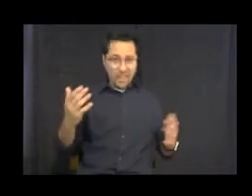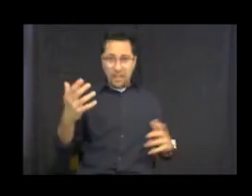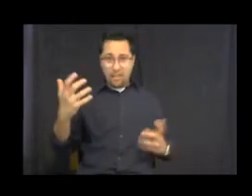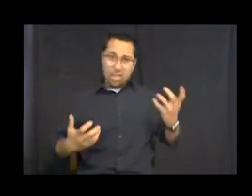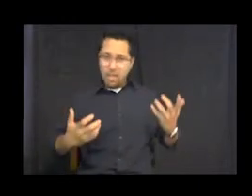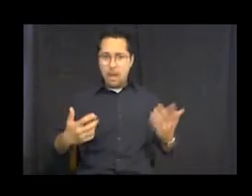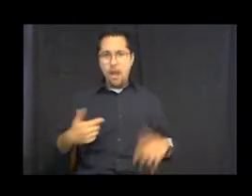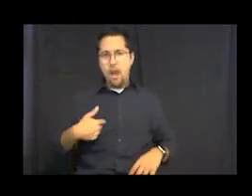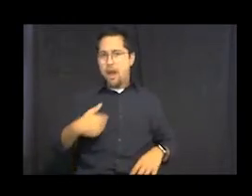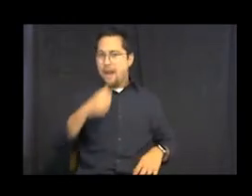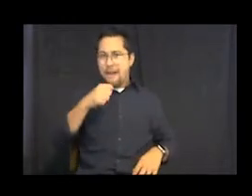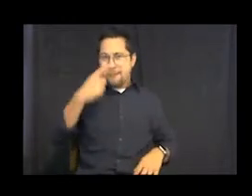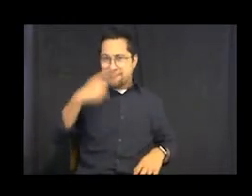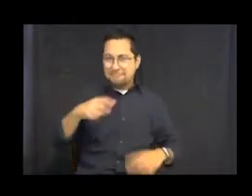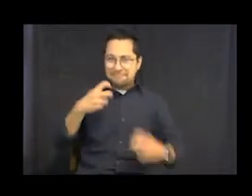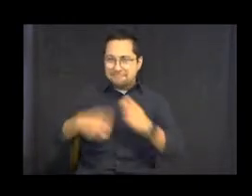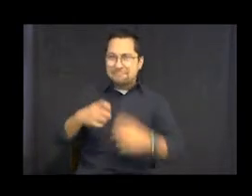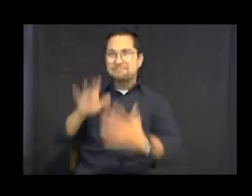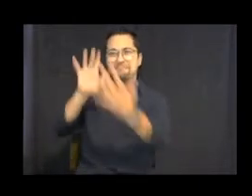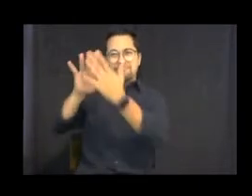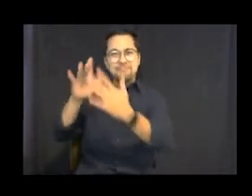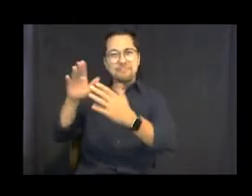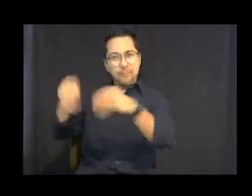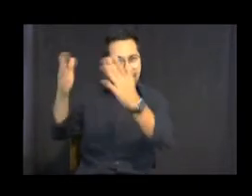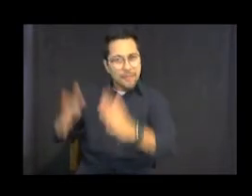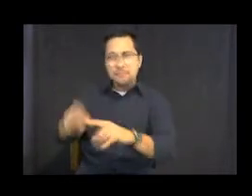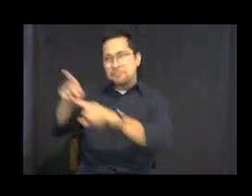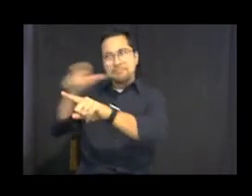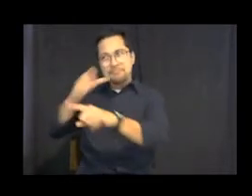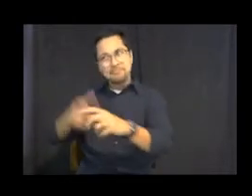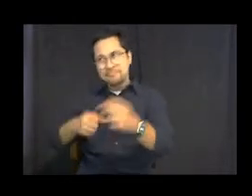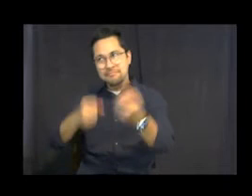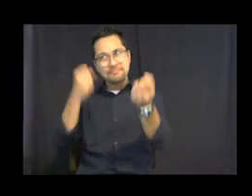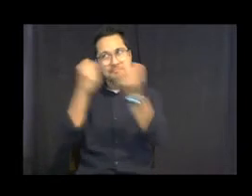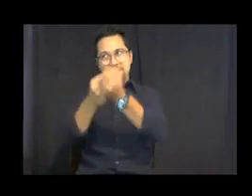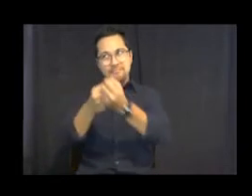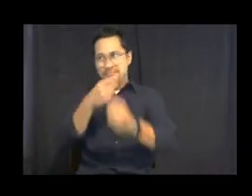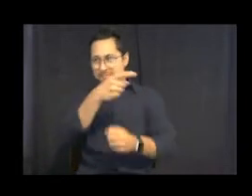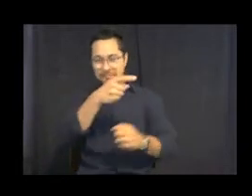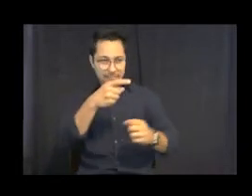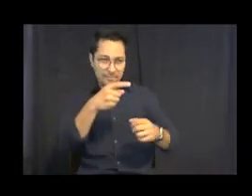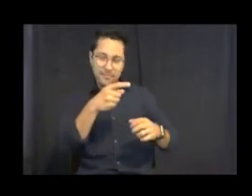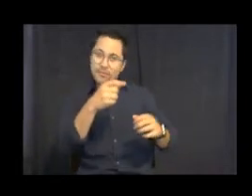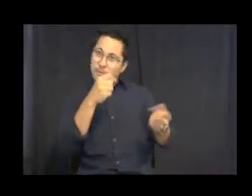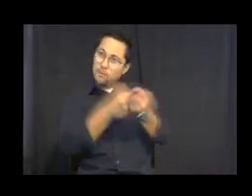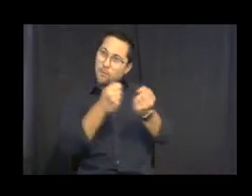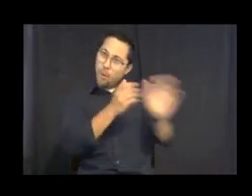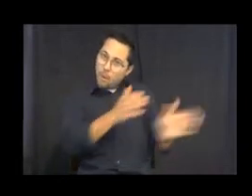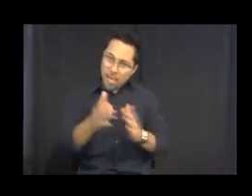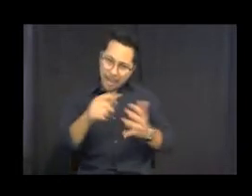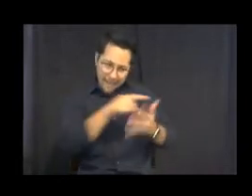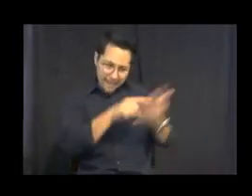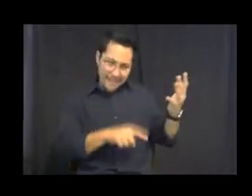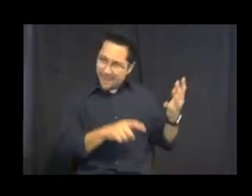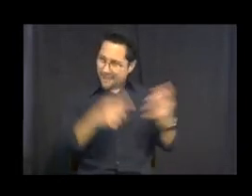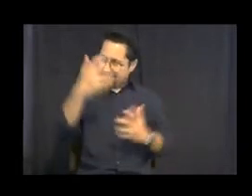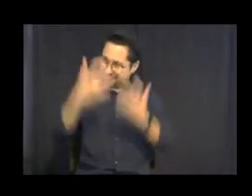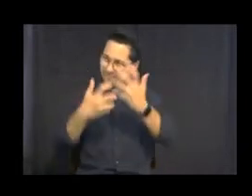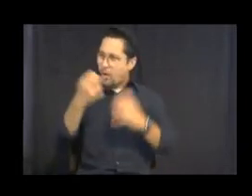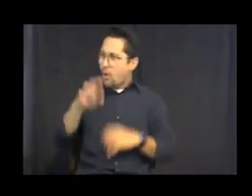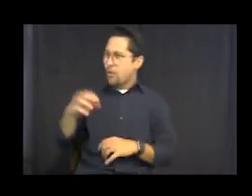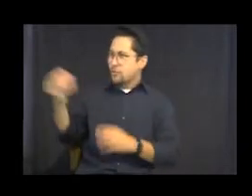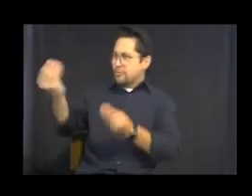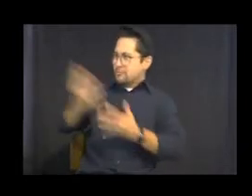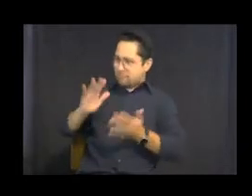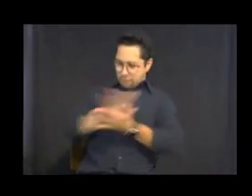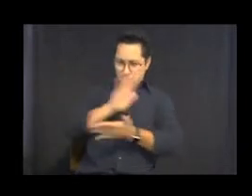an issue with contacting the provider to let them know, hey, you're not working on the goals that's on the support plan, or you're sending me documentation with 3 lines,